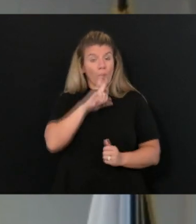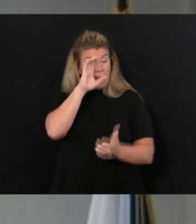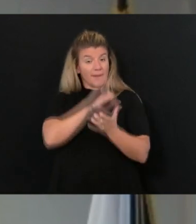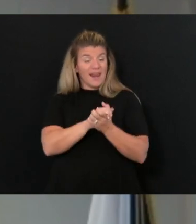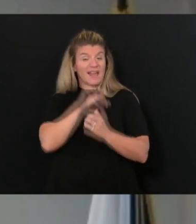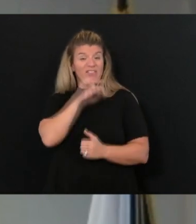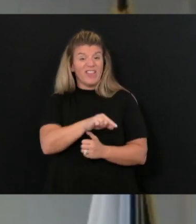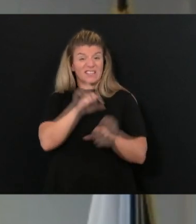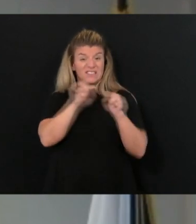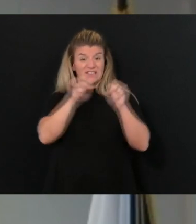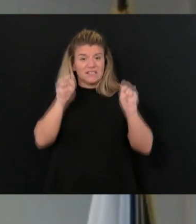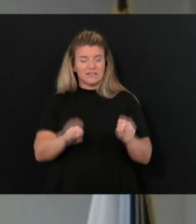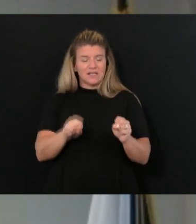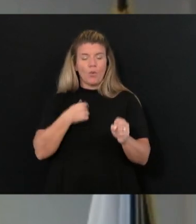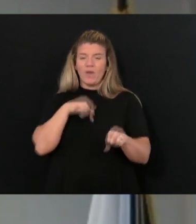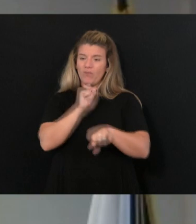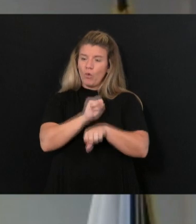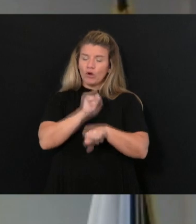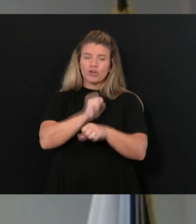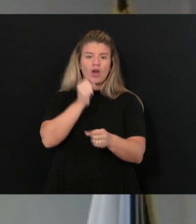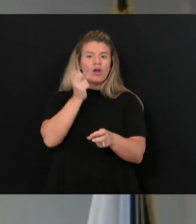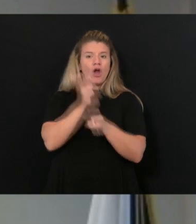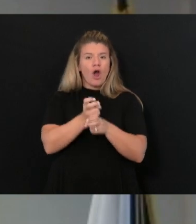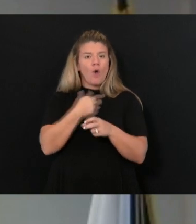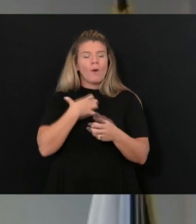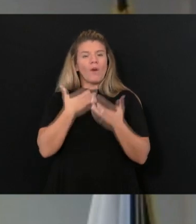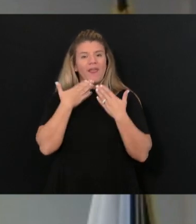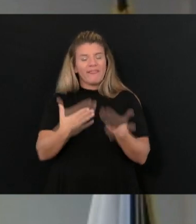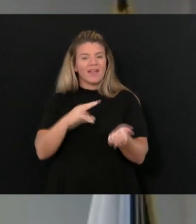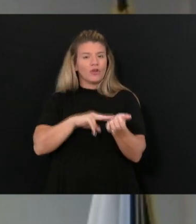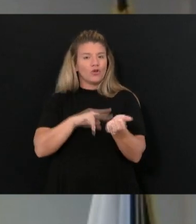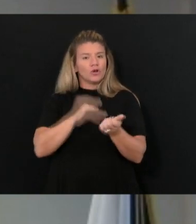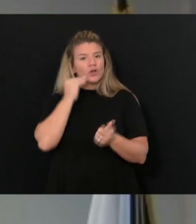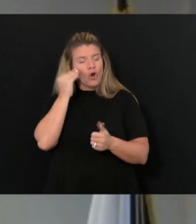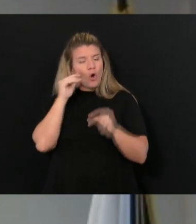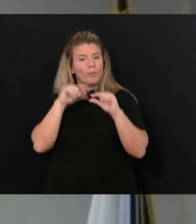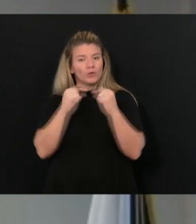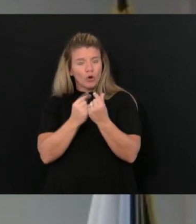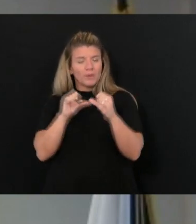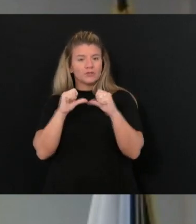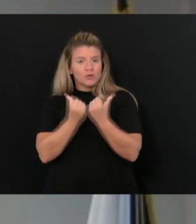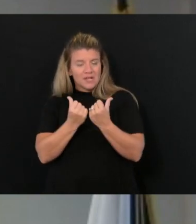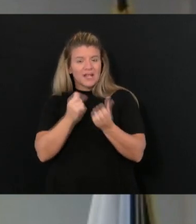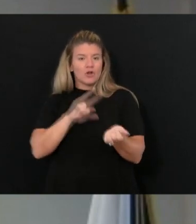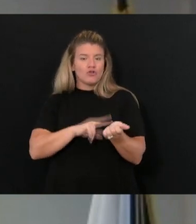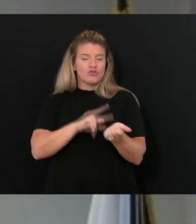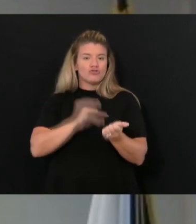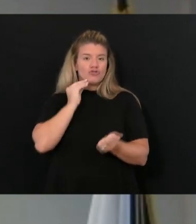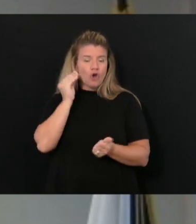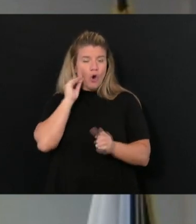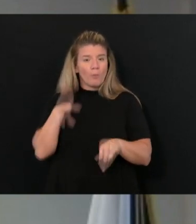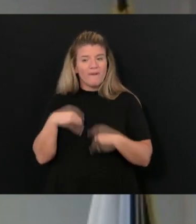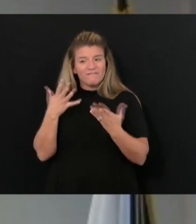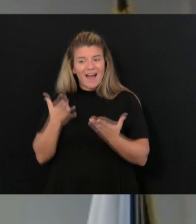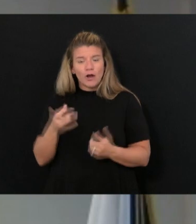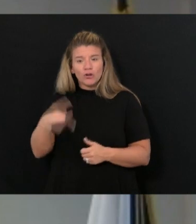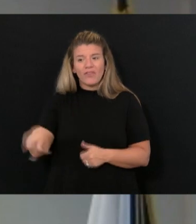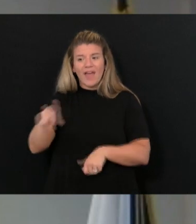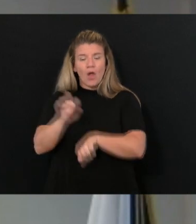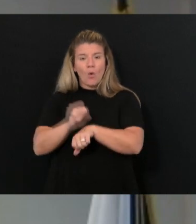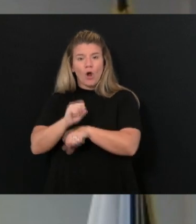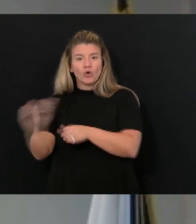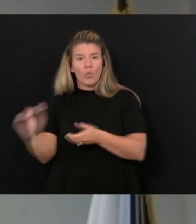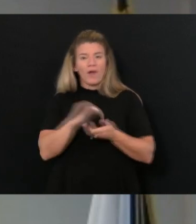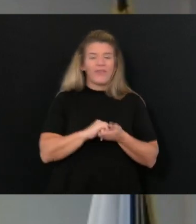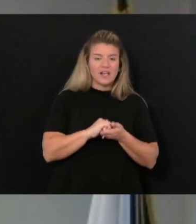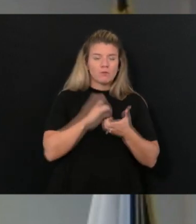worked very hard, and I want to thank the Nursing Home Association and the nursing home providers who worked with us to make sure